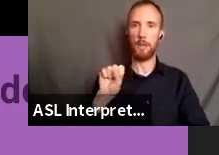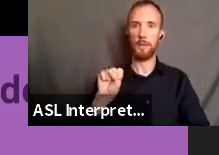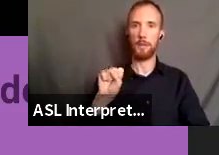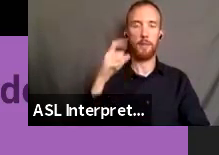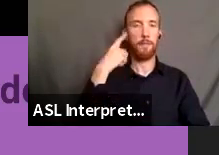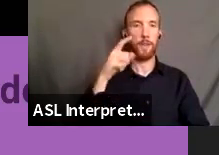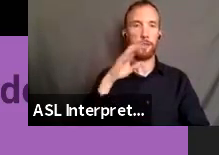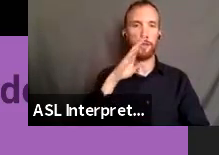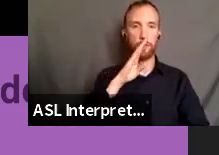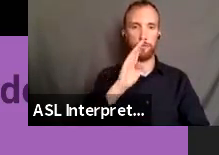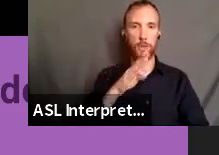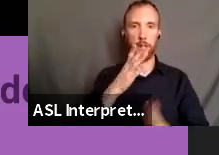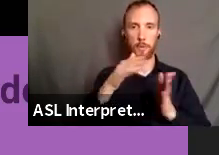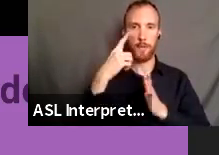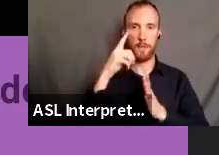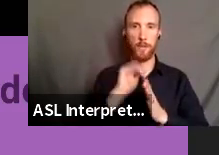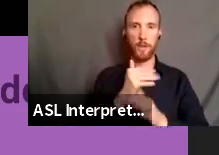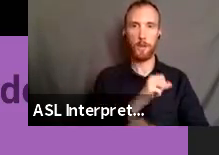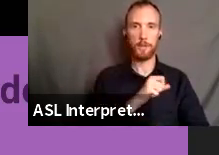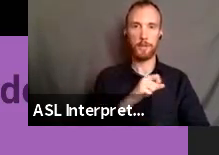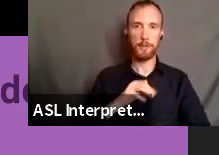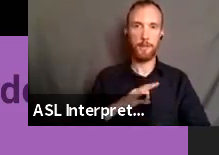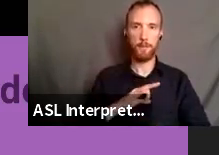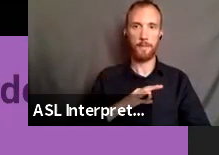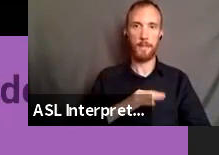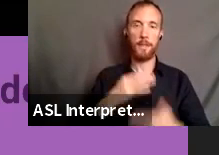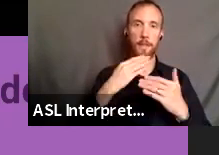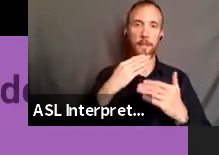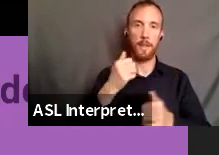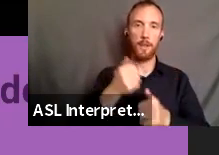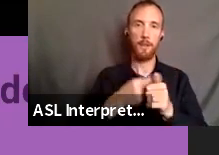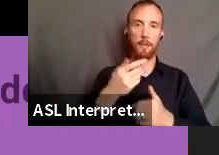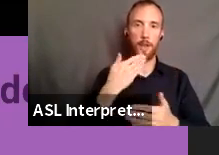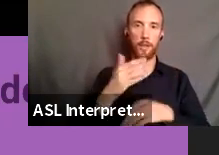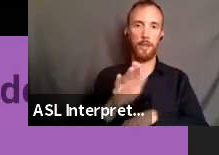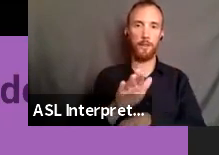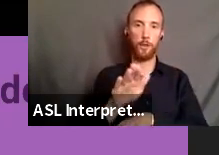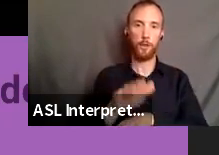thank you chief chavarria and thank you to everyone and good afternoon